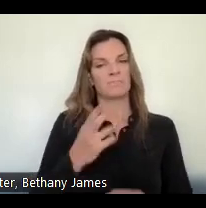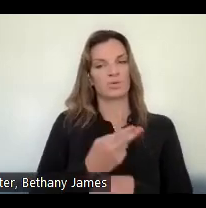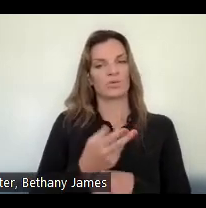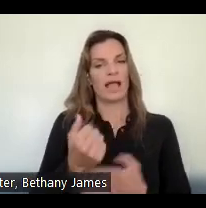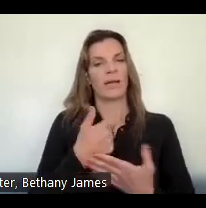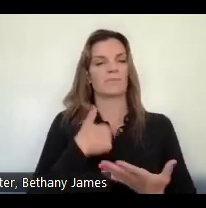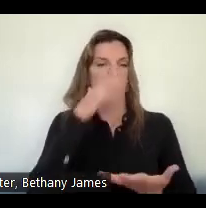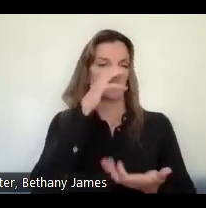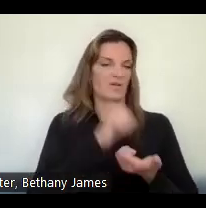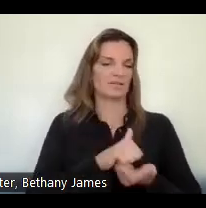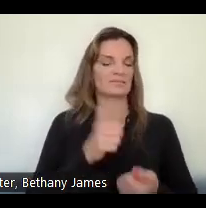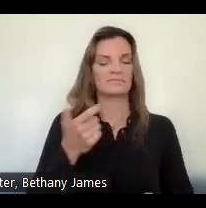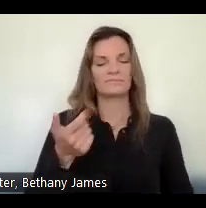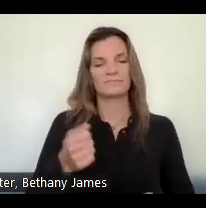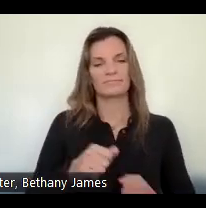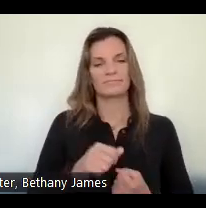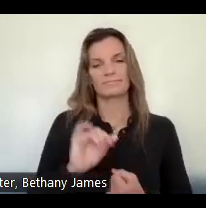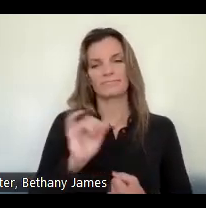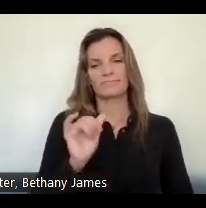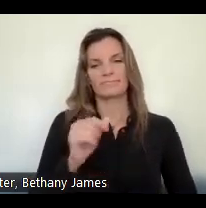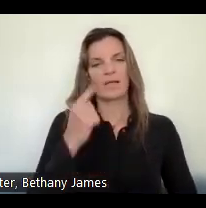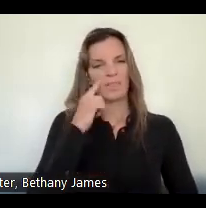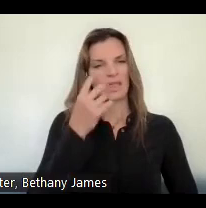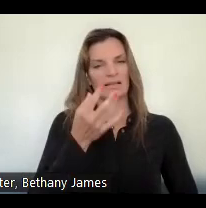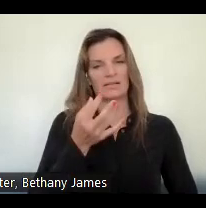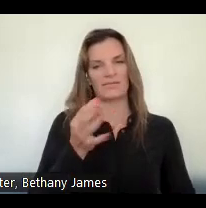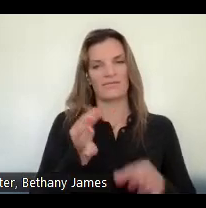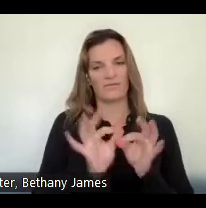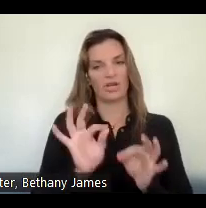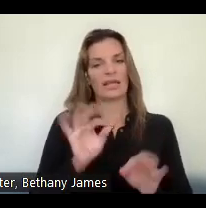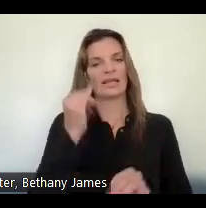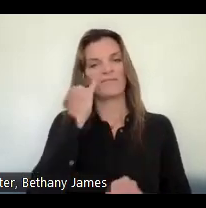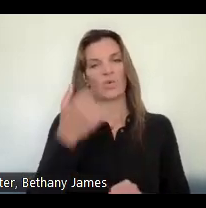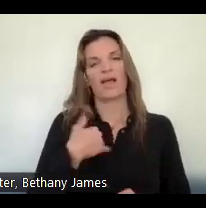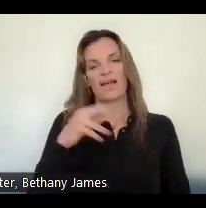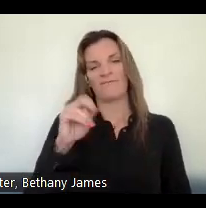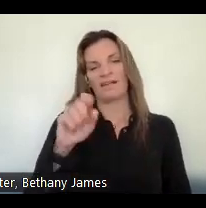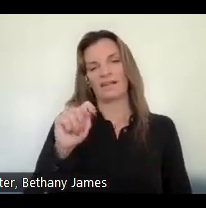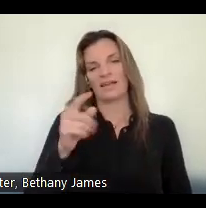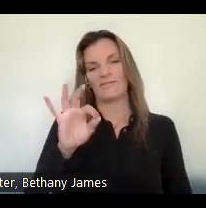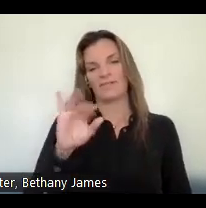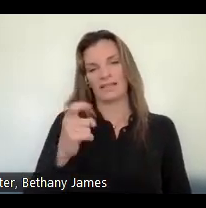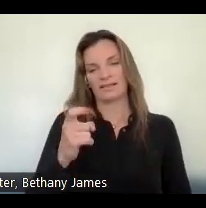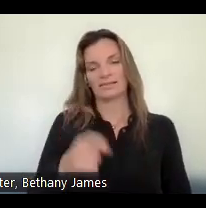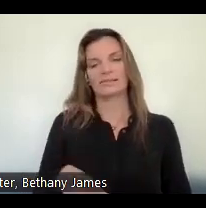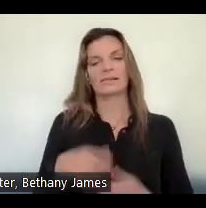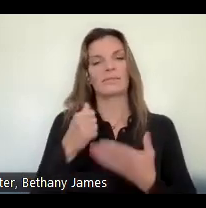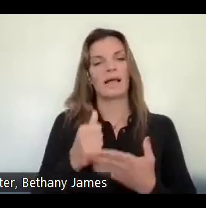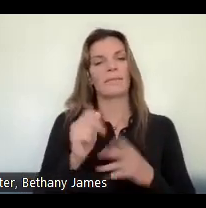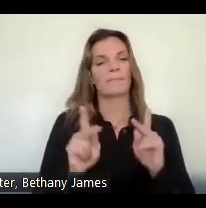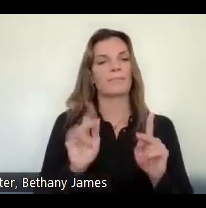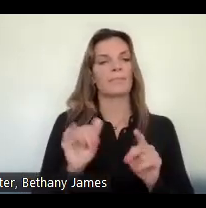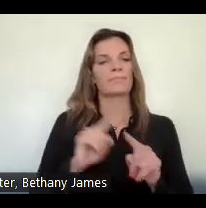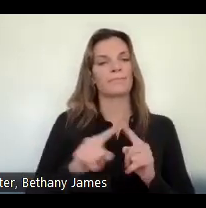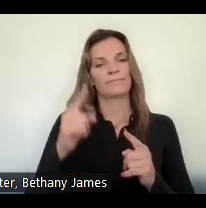asleep. They also have, I believe it's free on Netflix, or if you have Netflix, you can use it. Kind of helps individuals with like some meditation